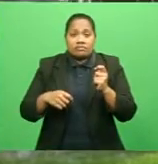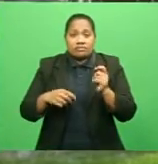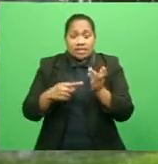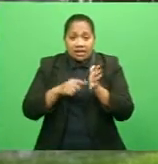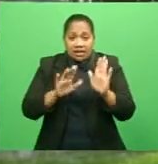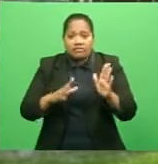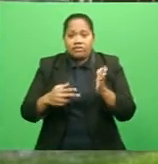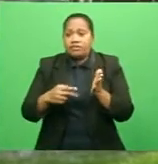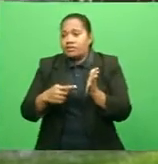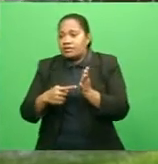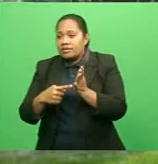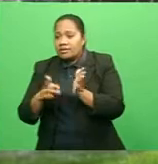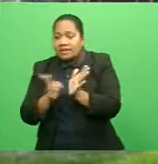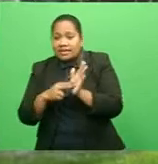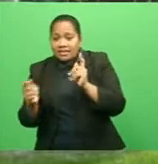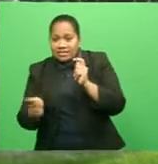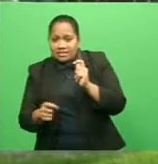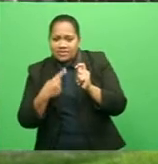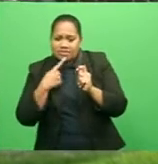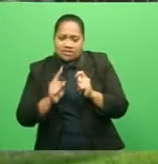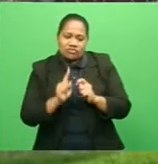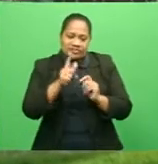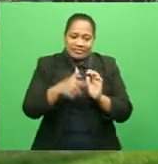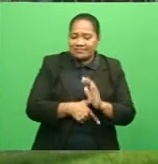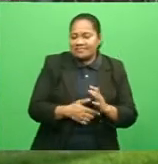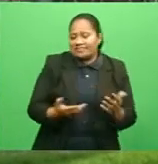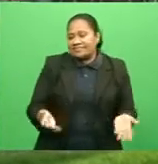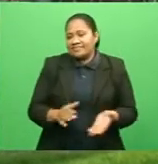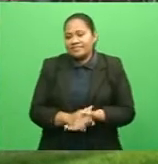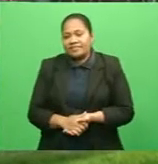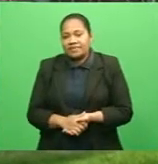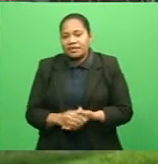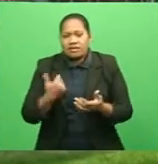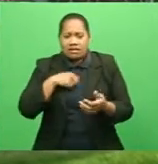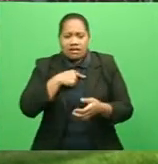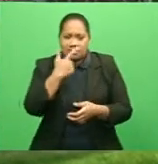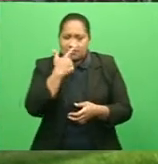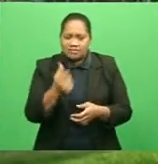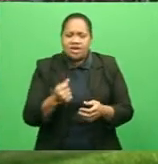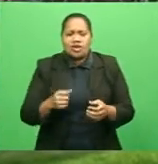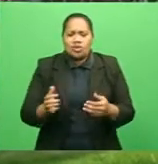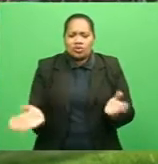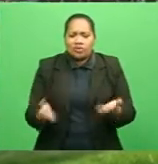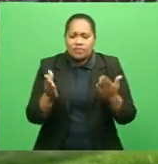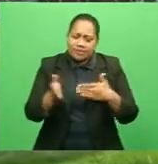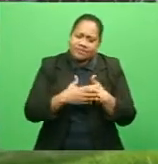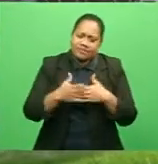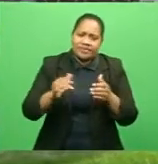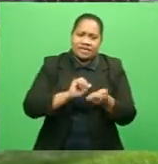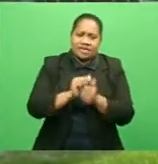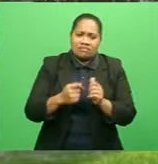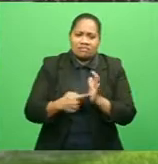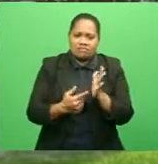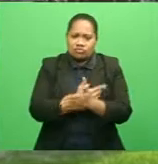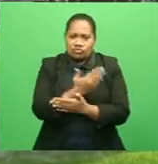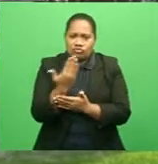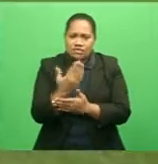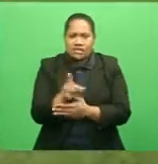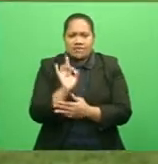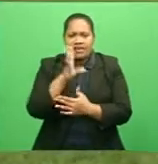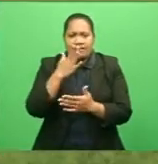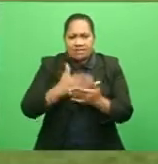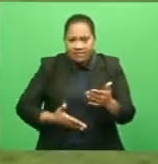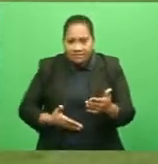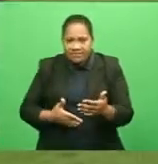The team is to take each game as they come. We are fortunate to play the opening game on Tuesday at 10:30 at the